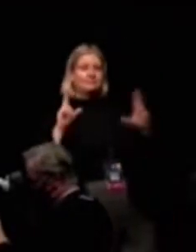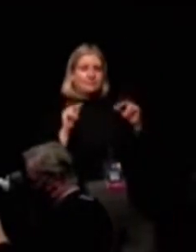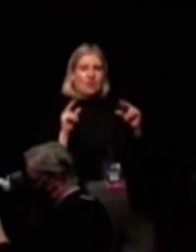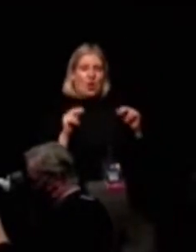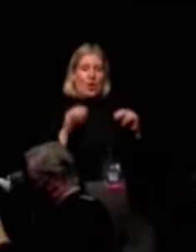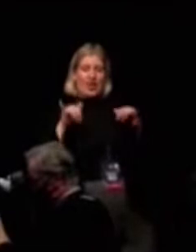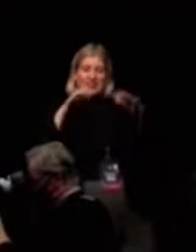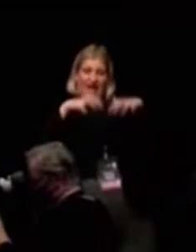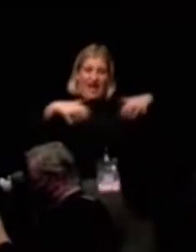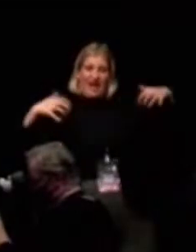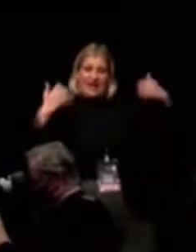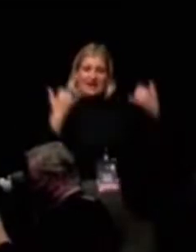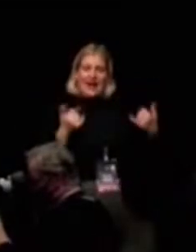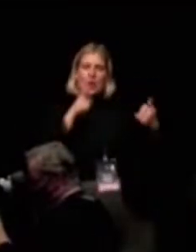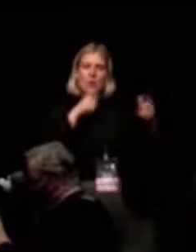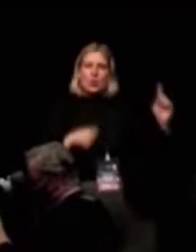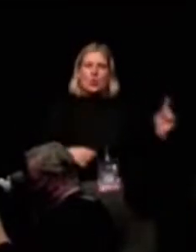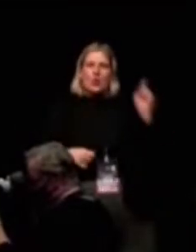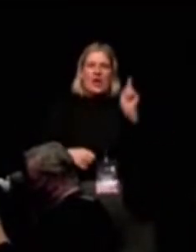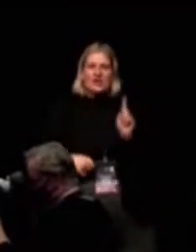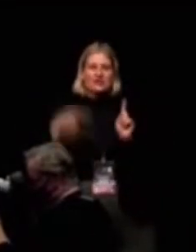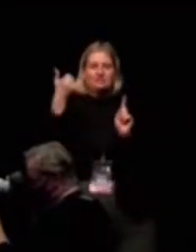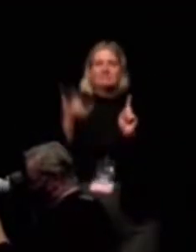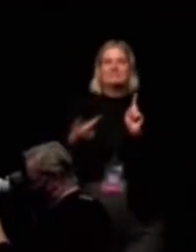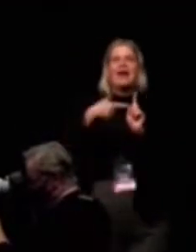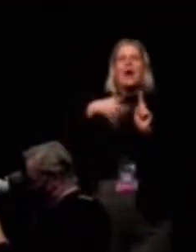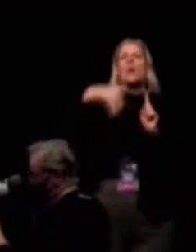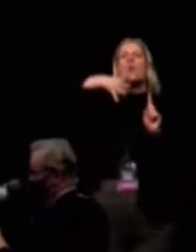that arena as governor. Thank